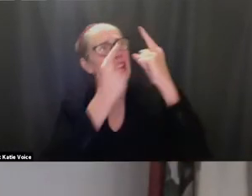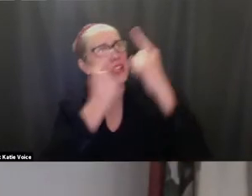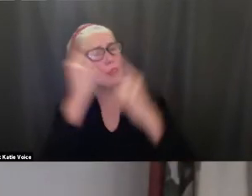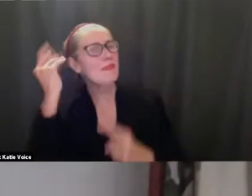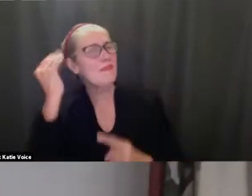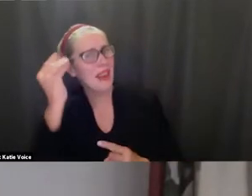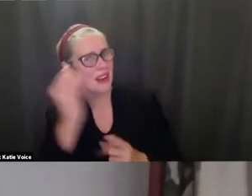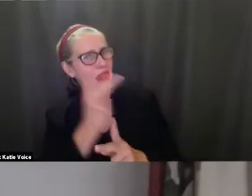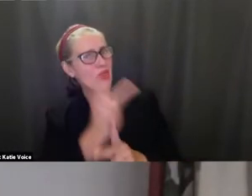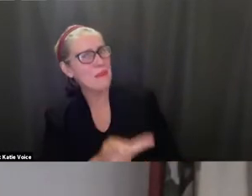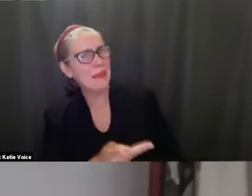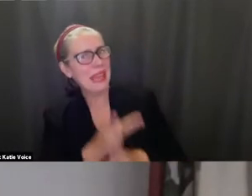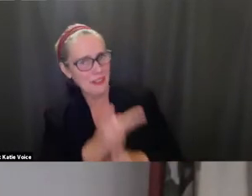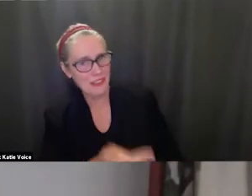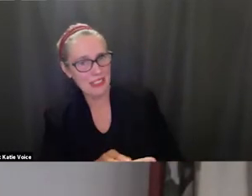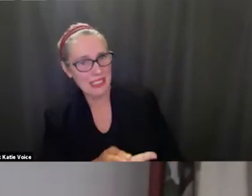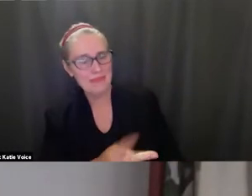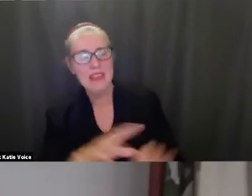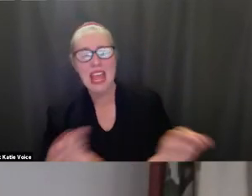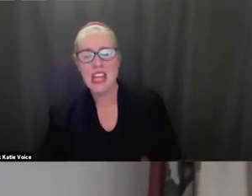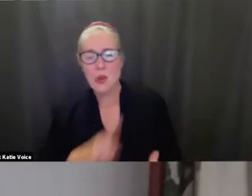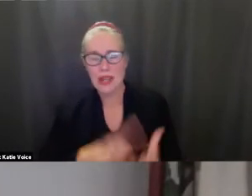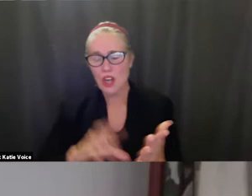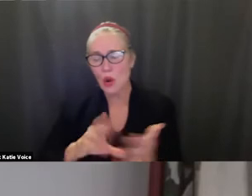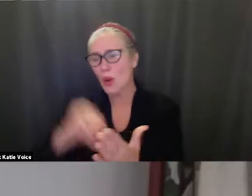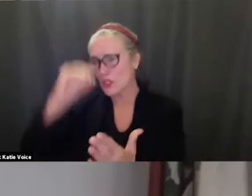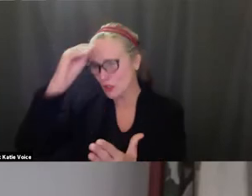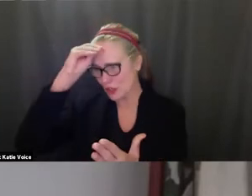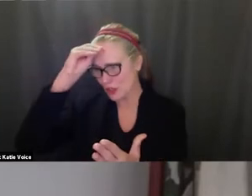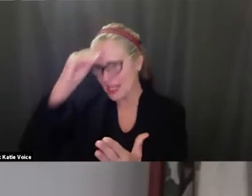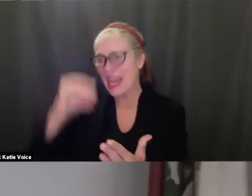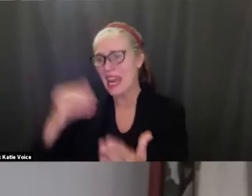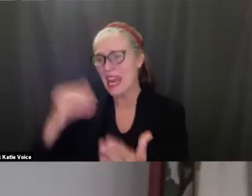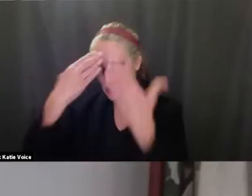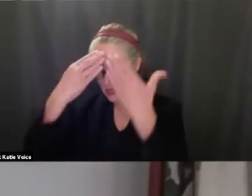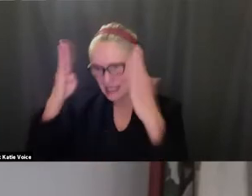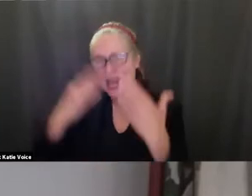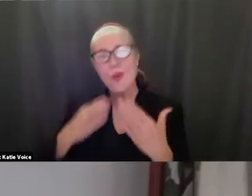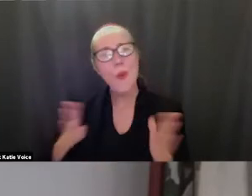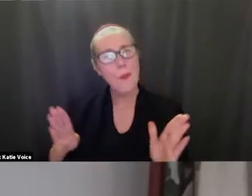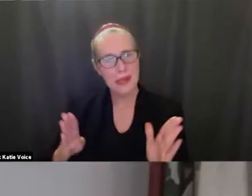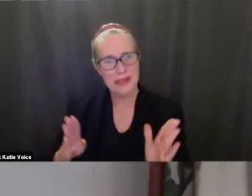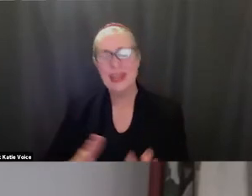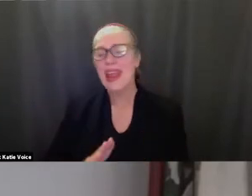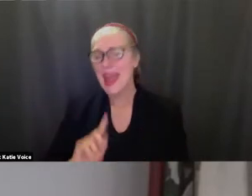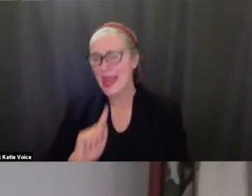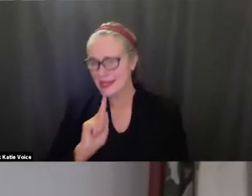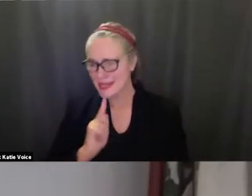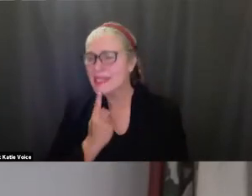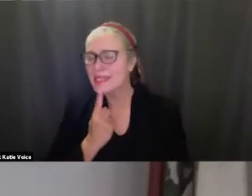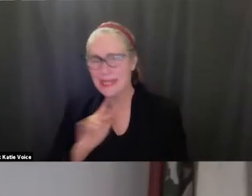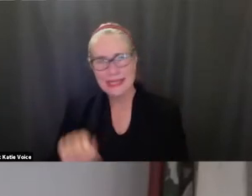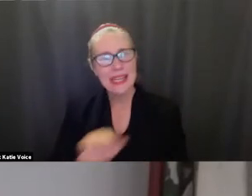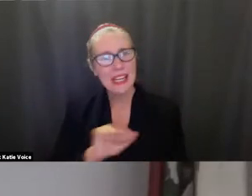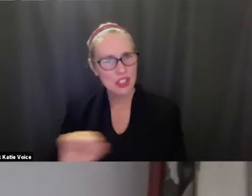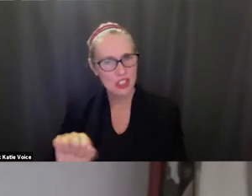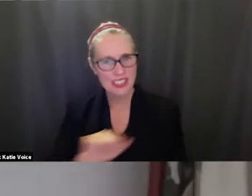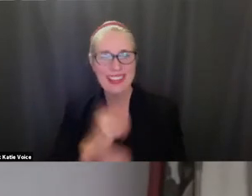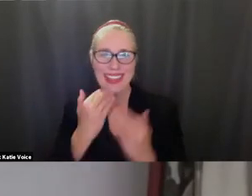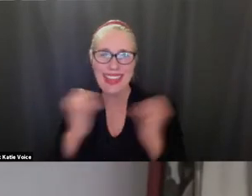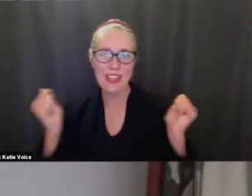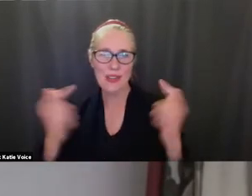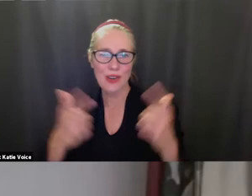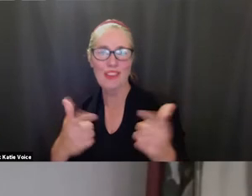carefully and you act on what you learn and you stay open and diligent so thank you to all of you now switching